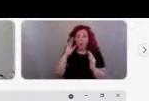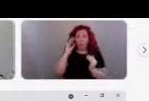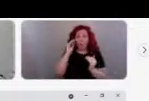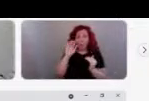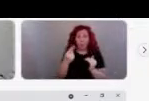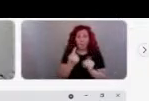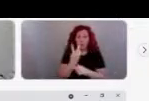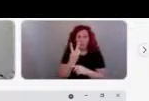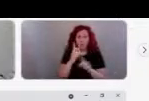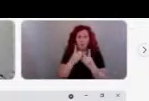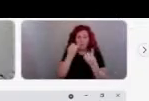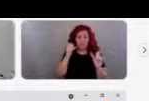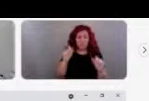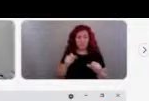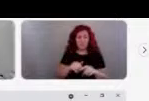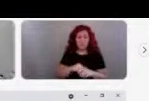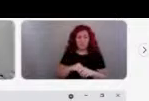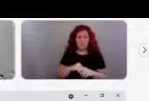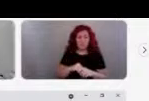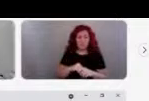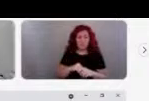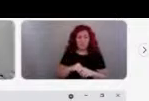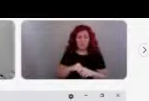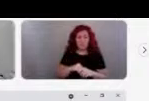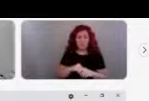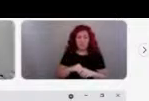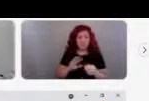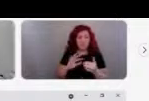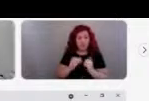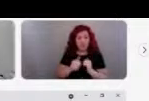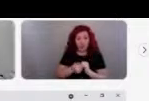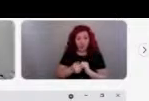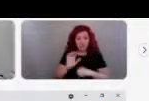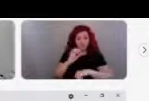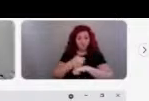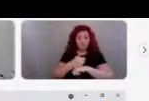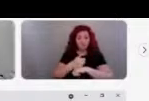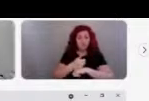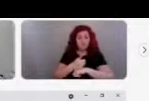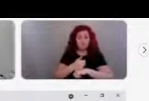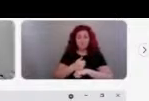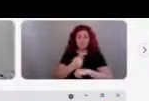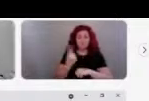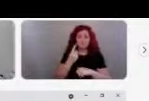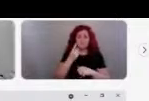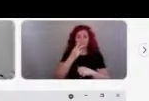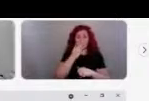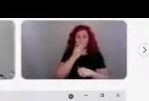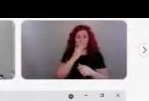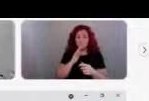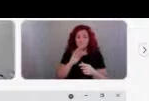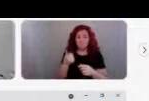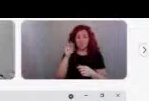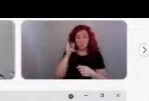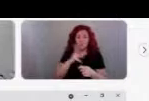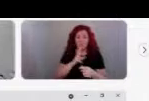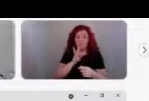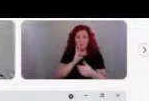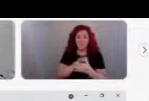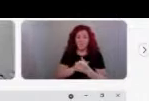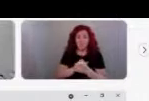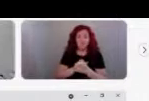districts if possible one way this can be done is that the arm of death says he's not there so it's still open